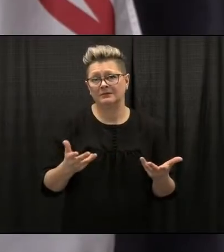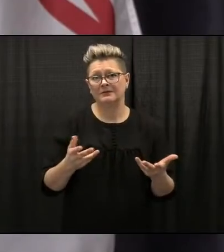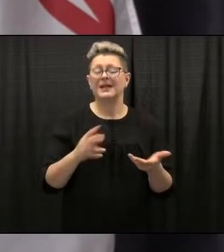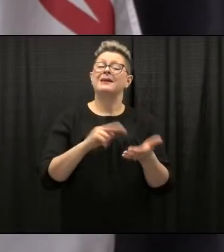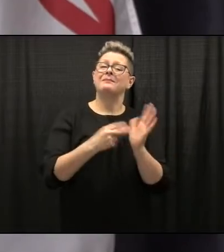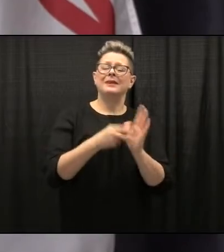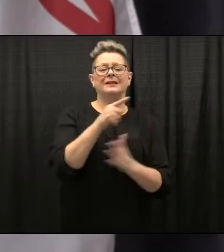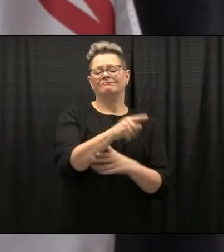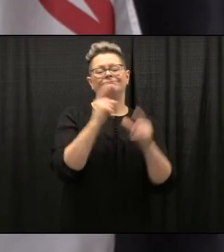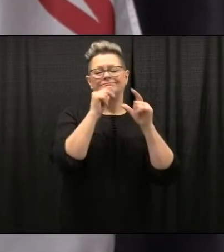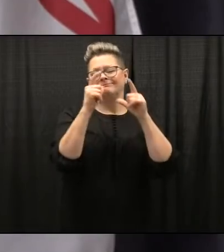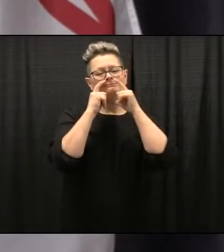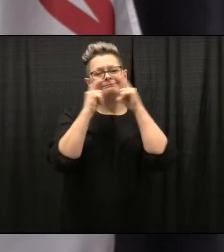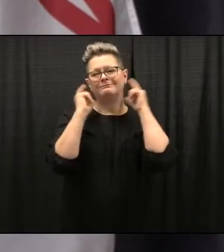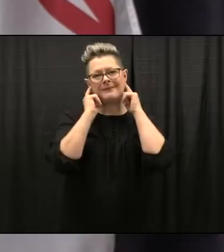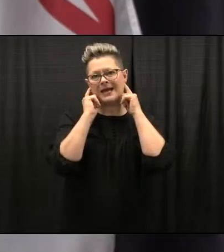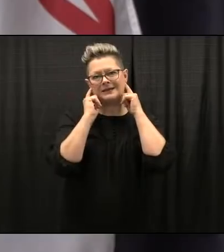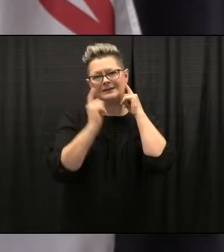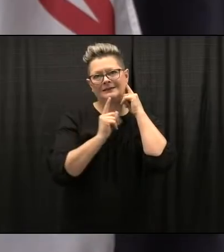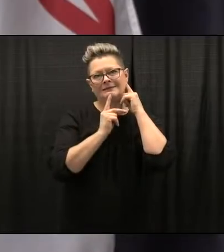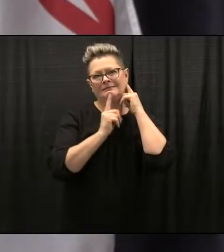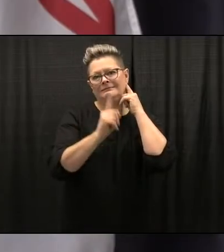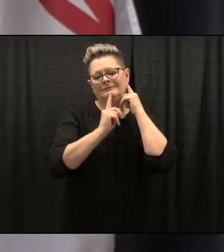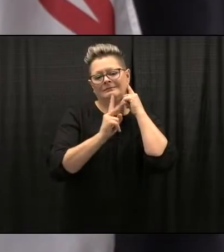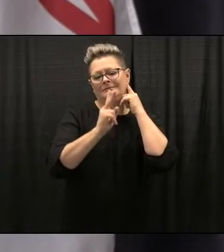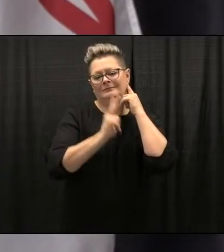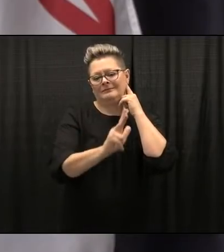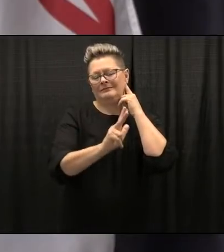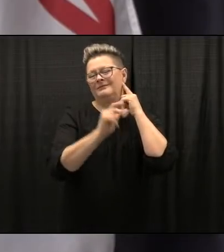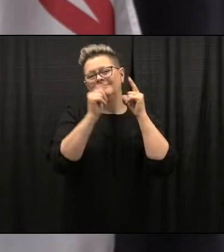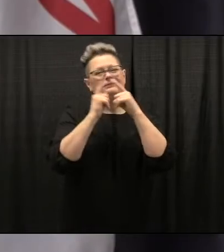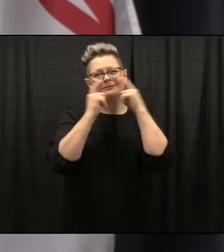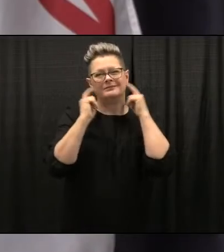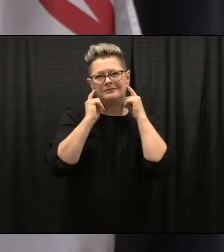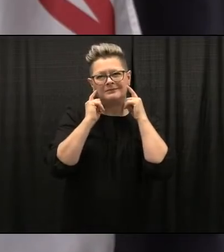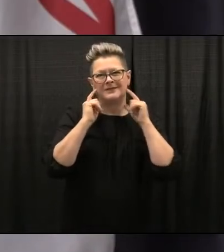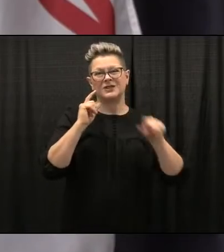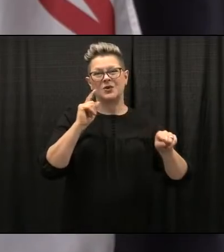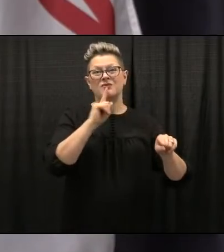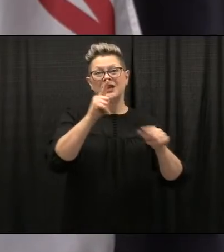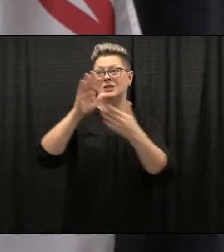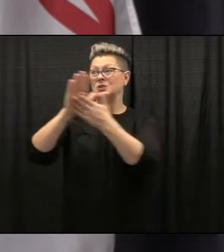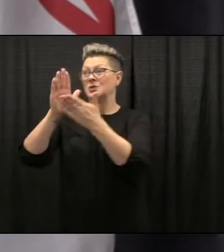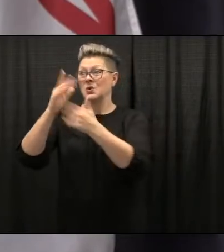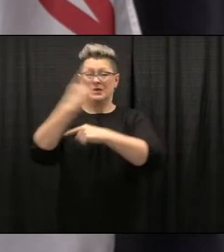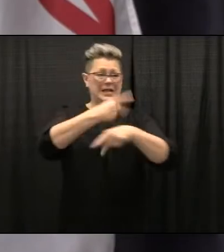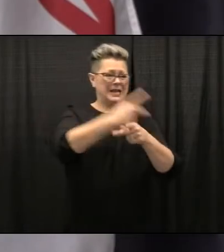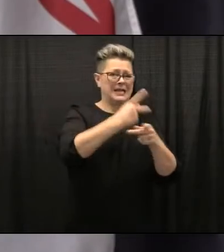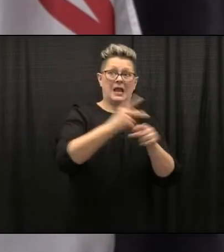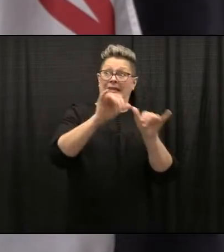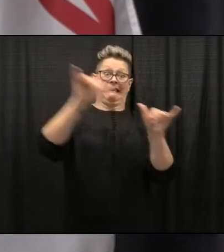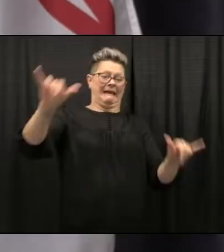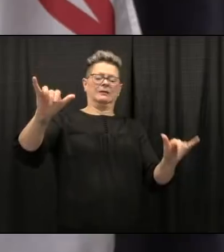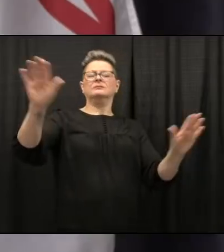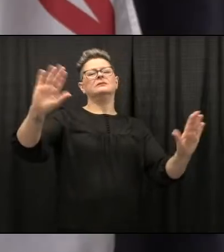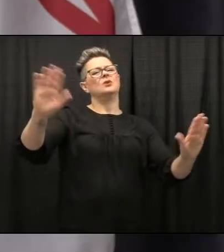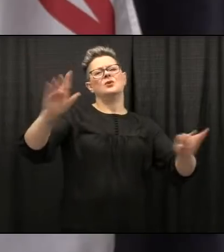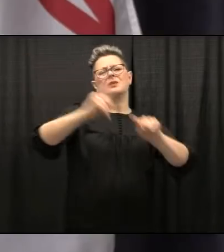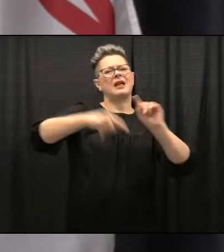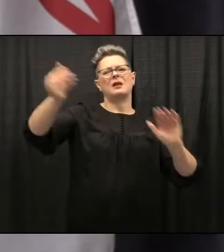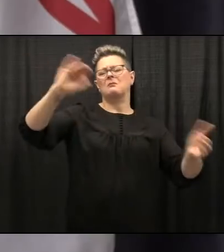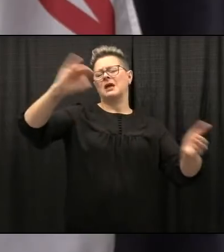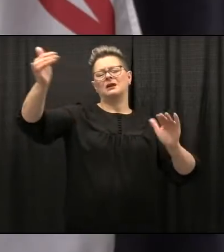not wearing masks through the day. So it is a bit of a different situation and not really fair to compare the two you know, schools and daycares